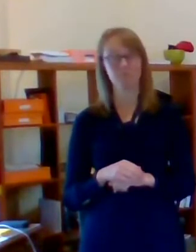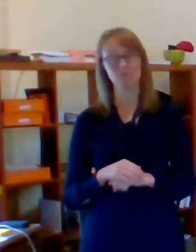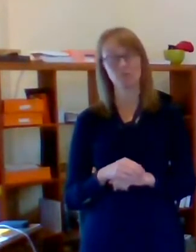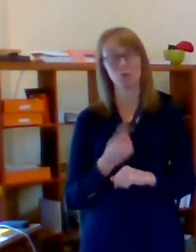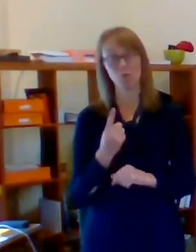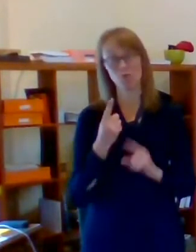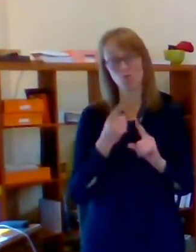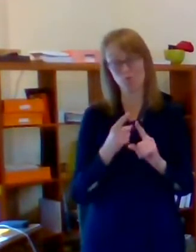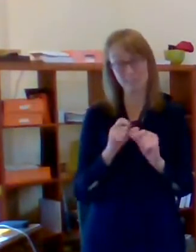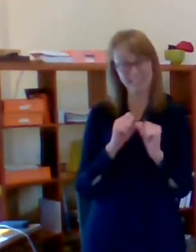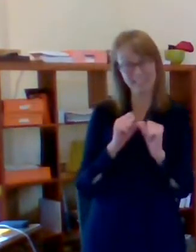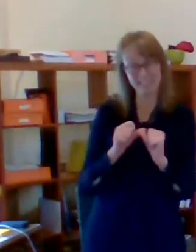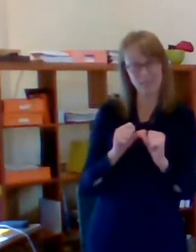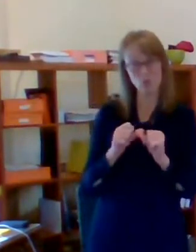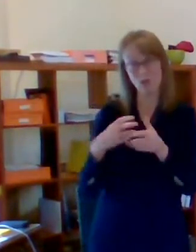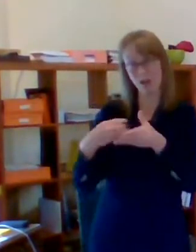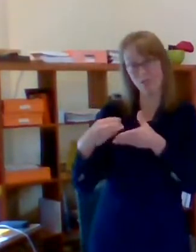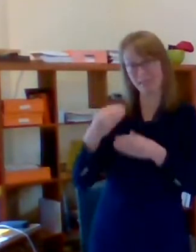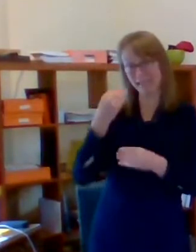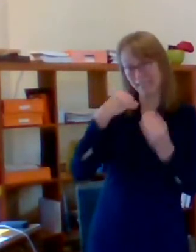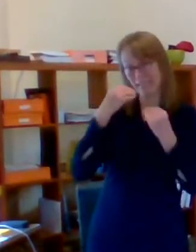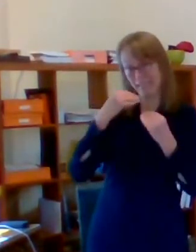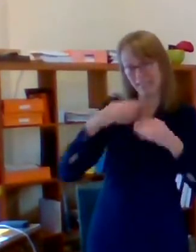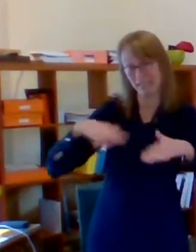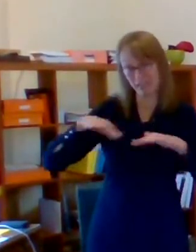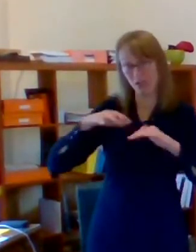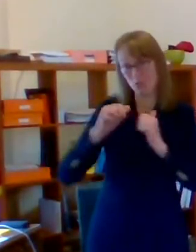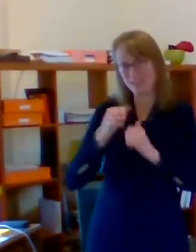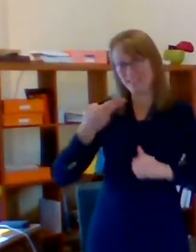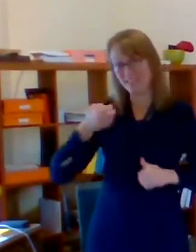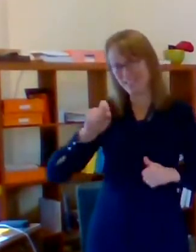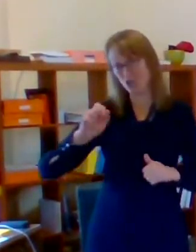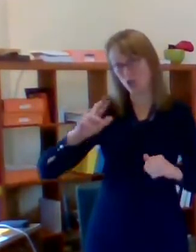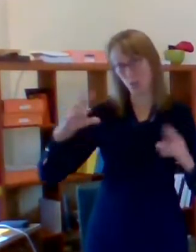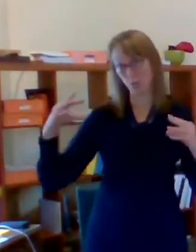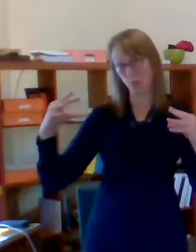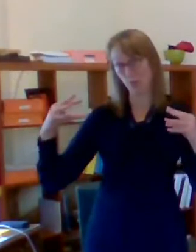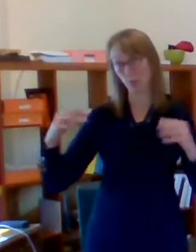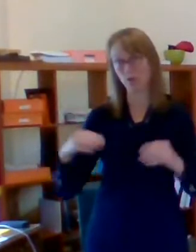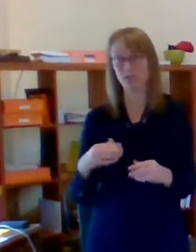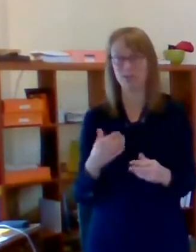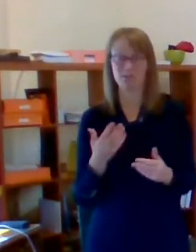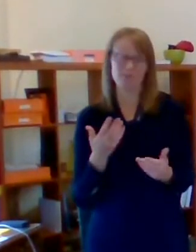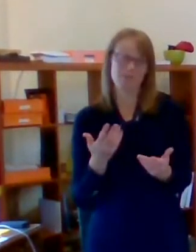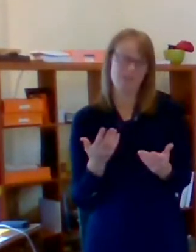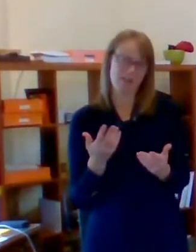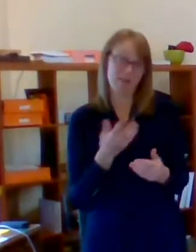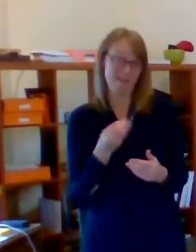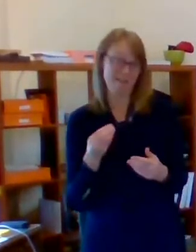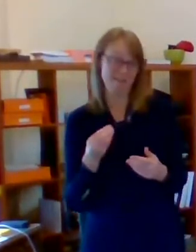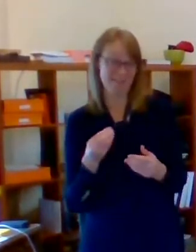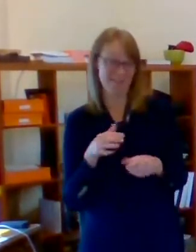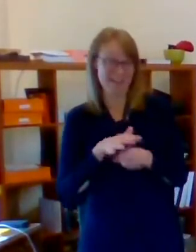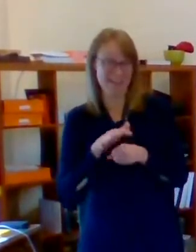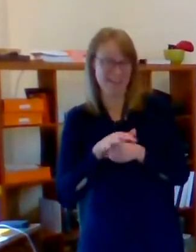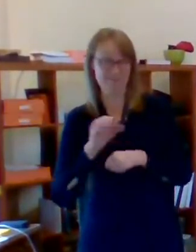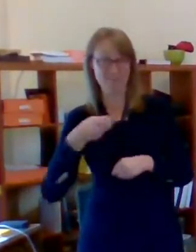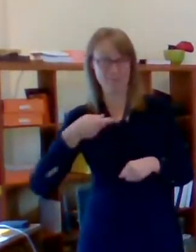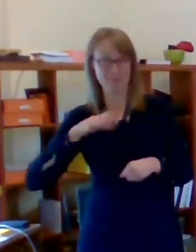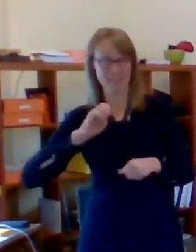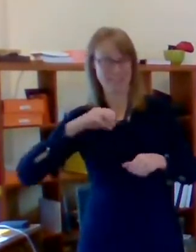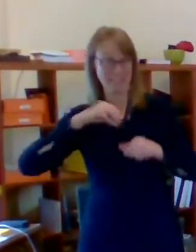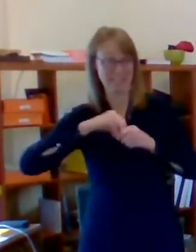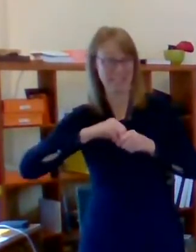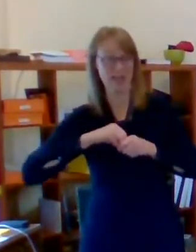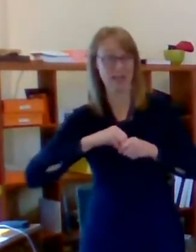to have enough indoor area where you can spread the tables out significantly. A few